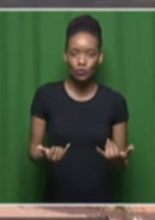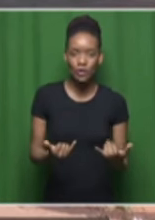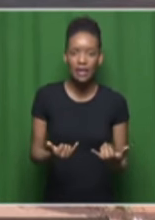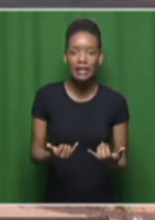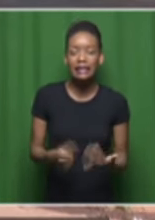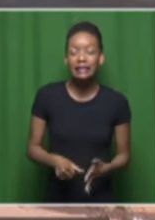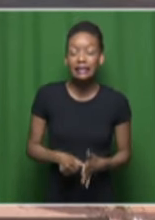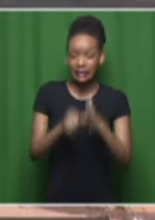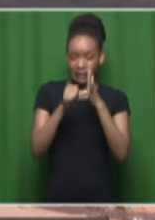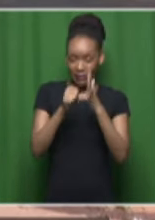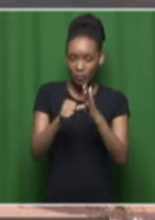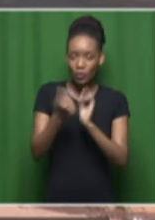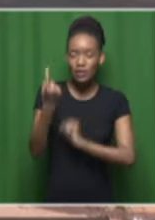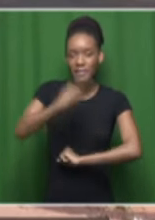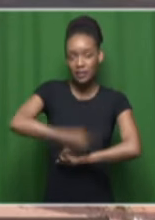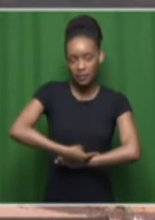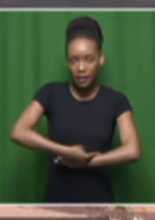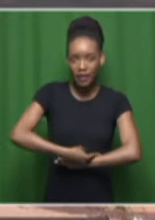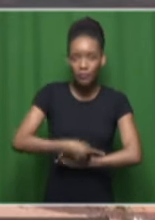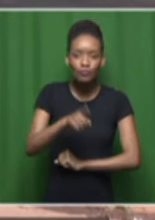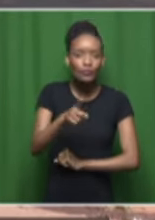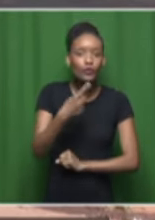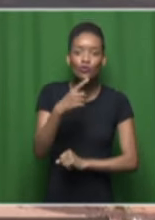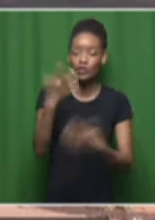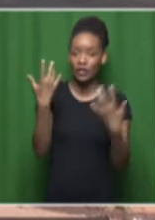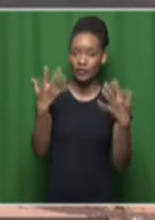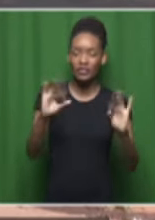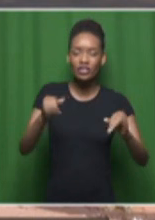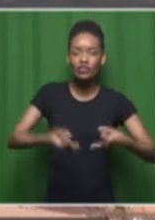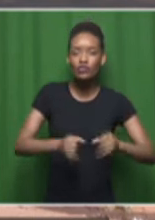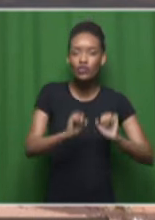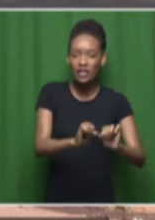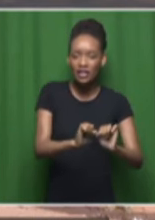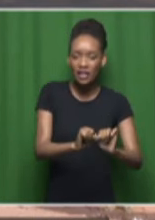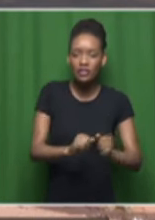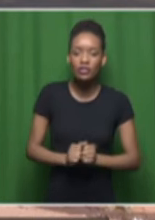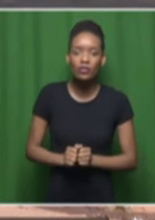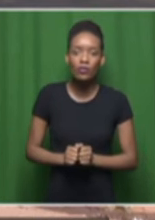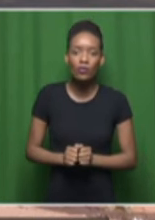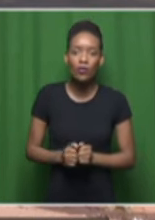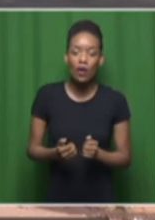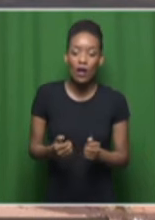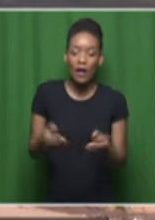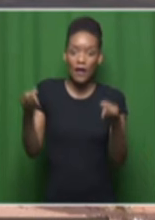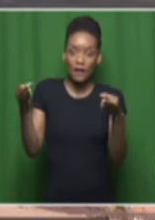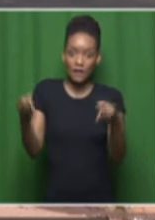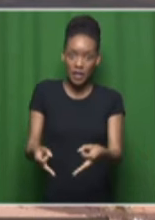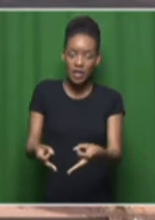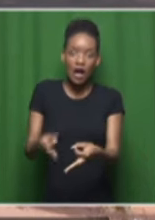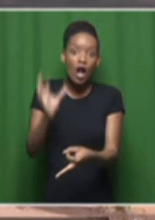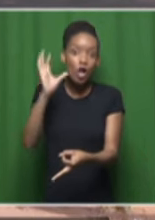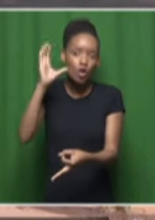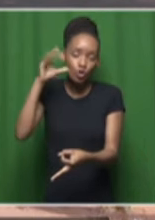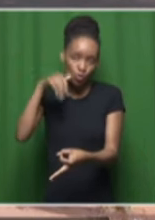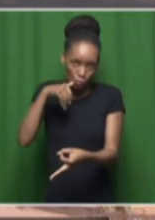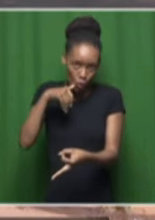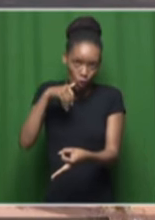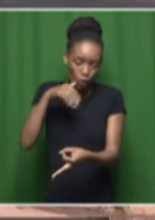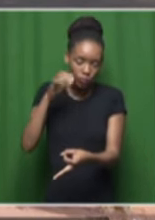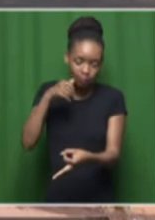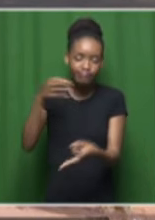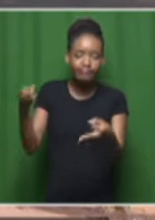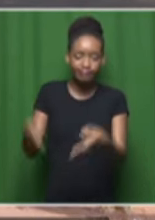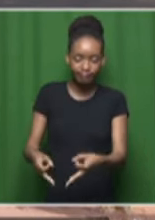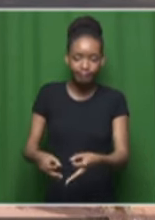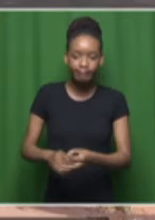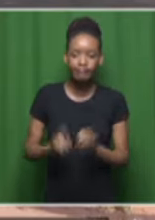an important day, Leanne, as you said there in your introduction, ahead of the funeral that will take place tomorrow. So we are coming